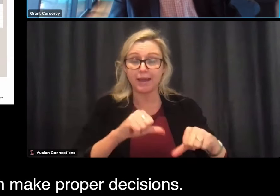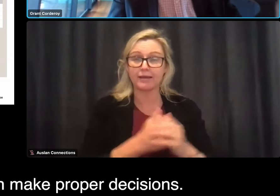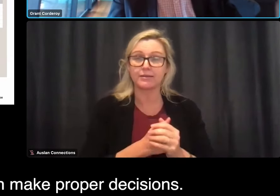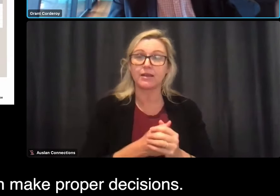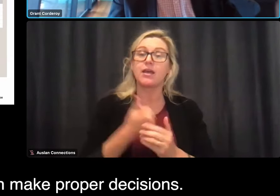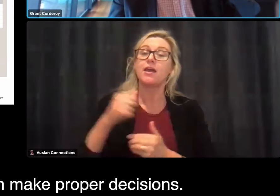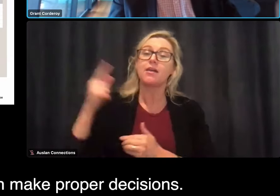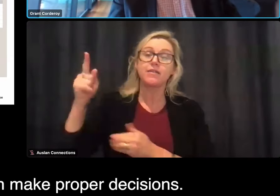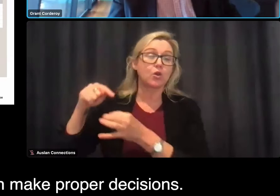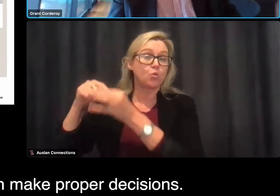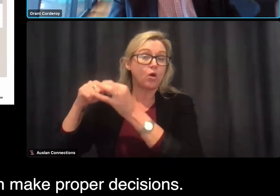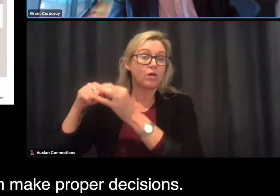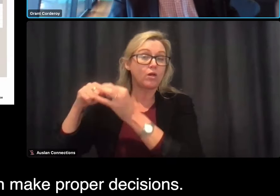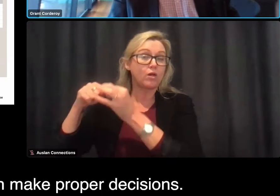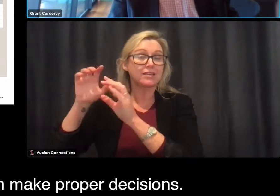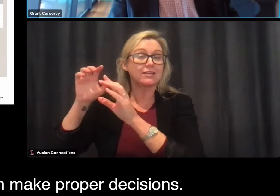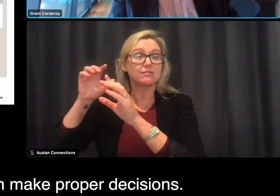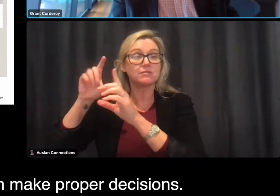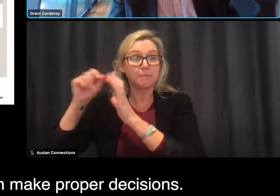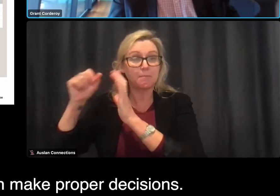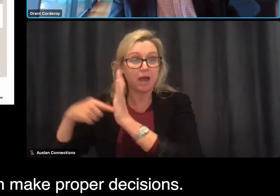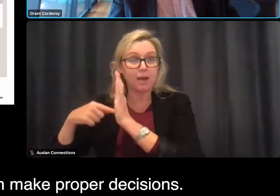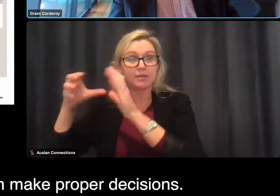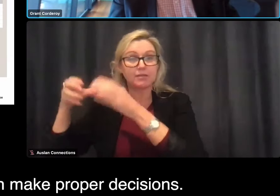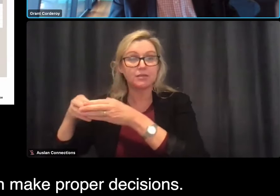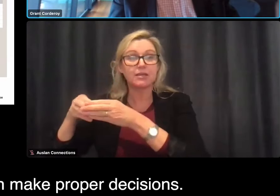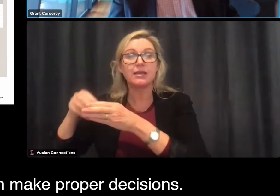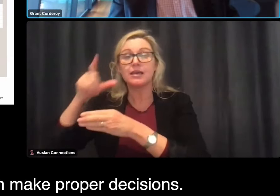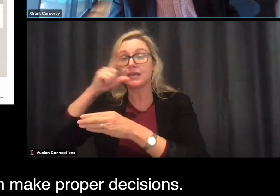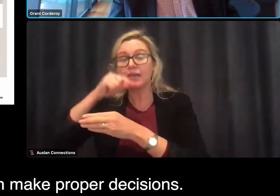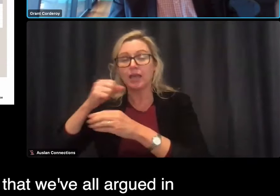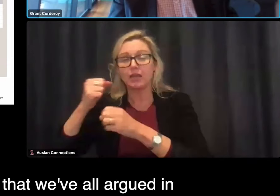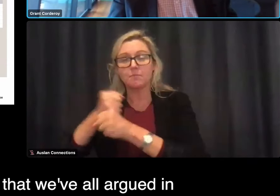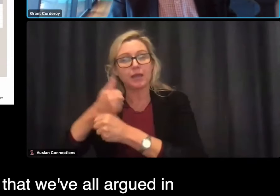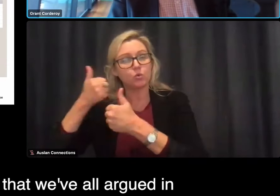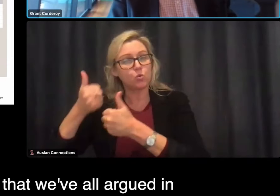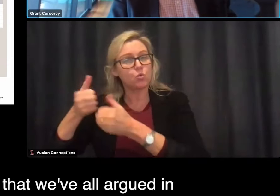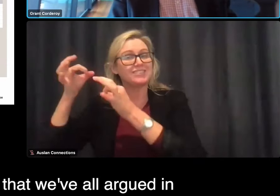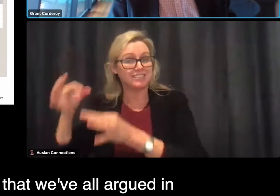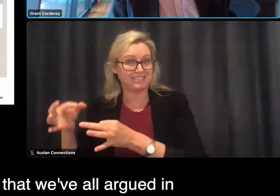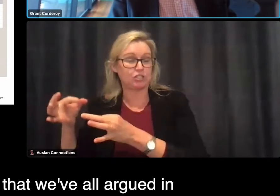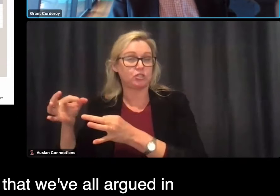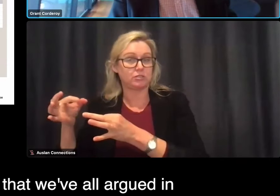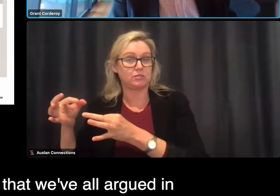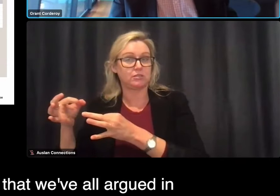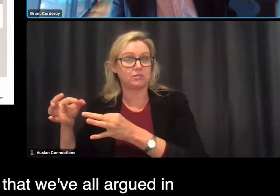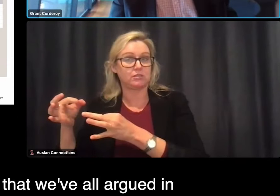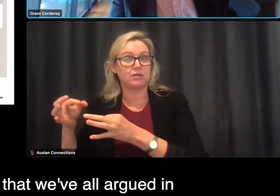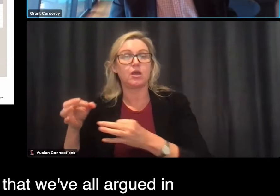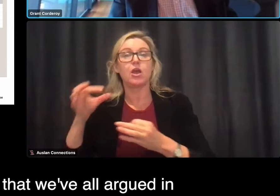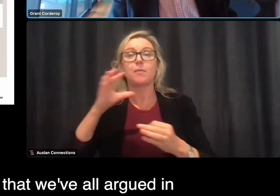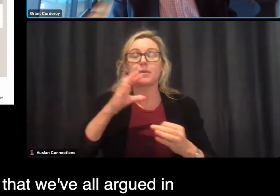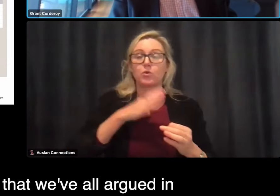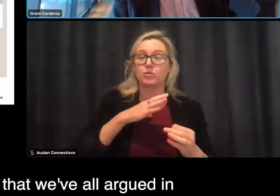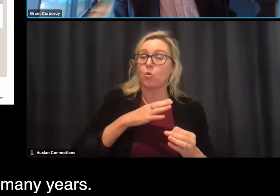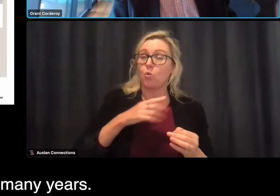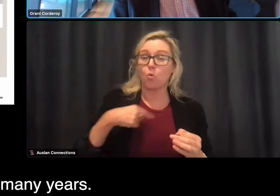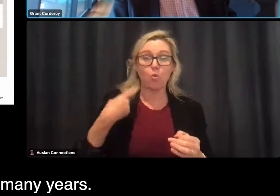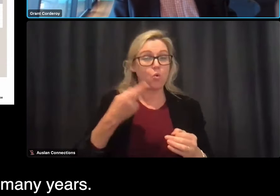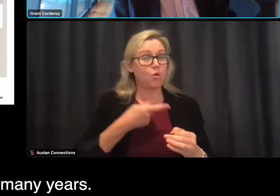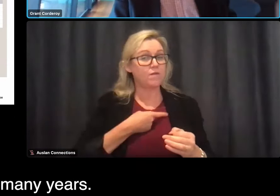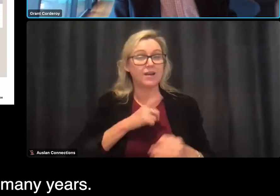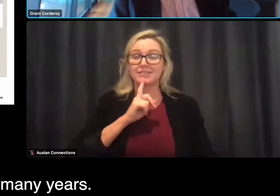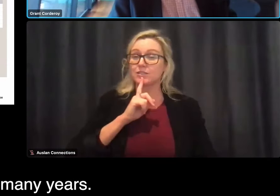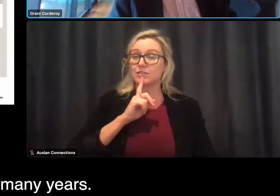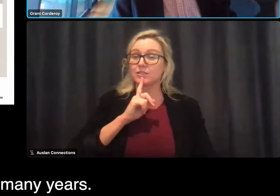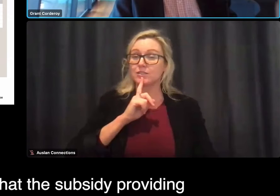Quality Commission and IPA can make proper decisions? Because this is the thing that we've argued, as we've all argued in the sector for